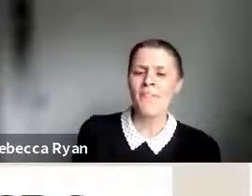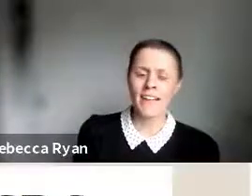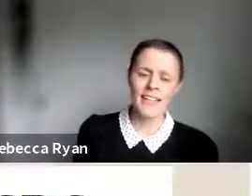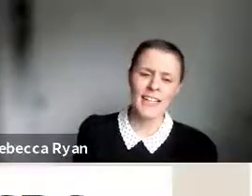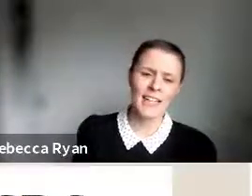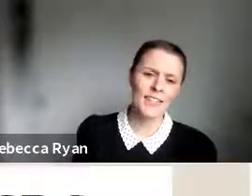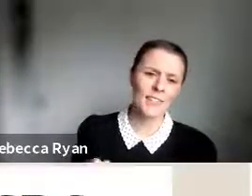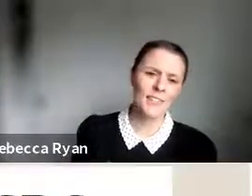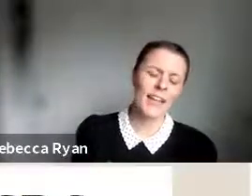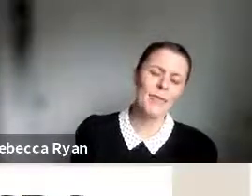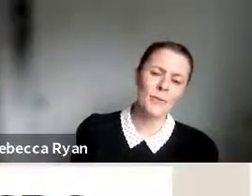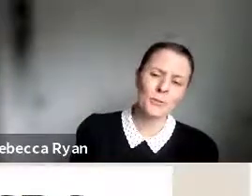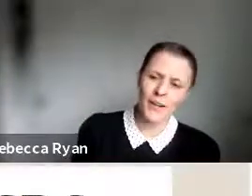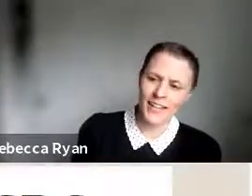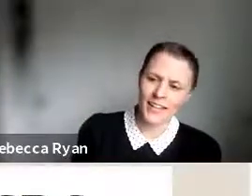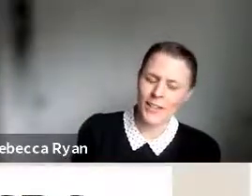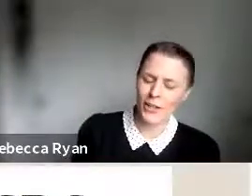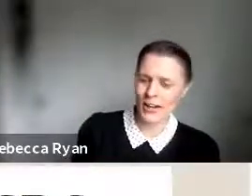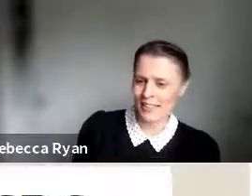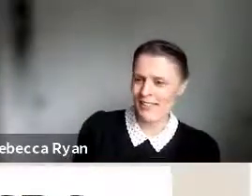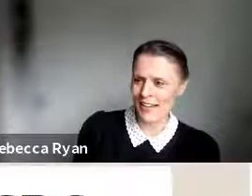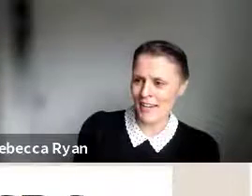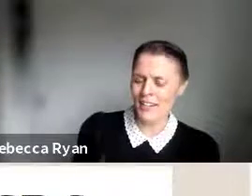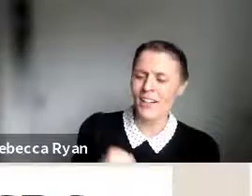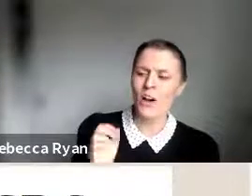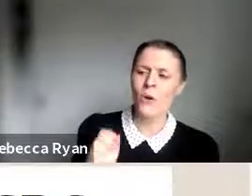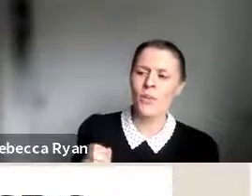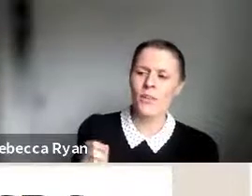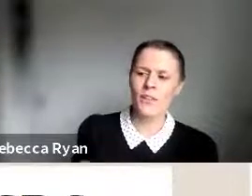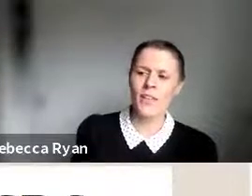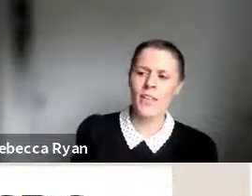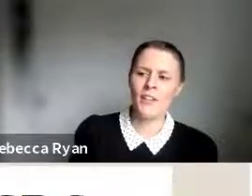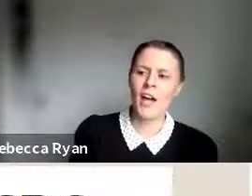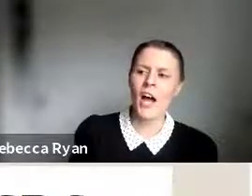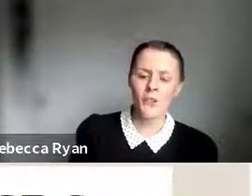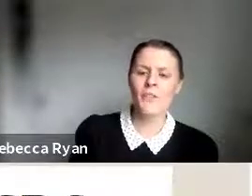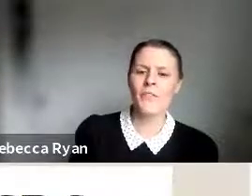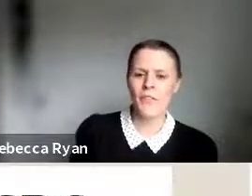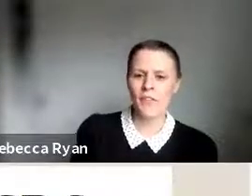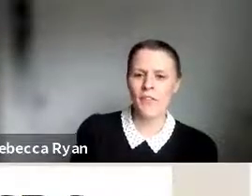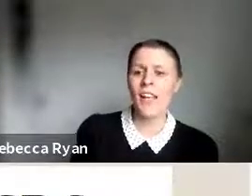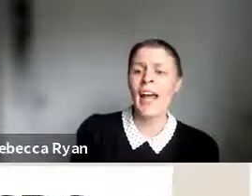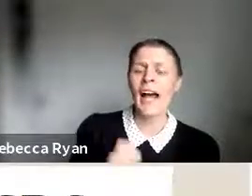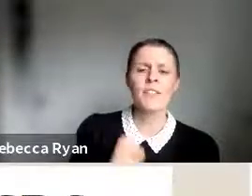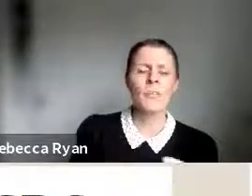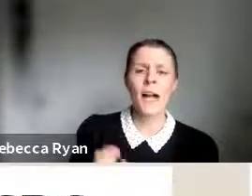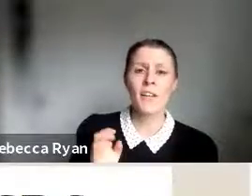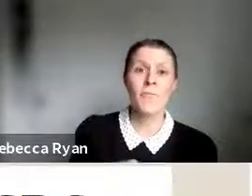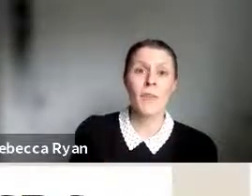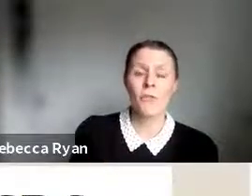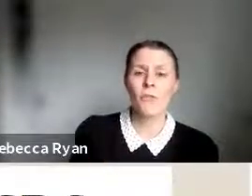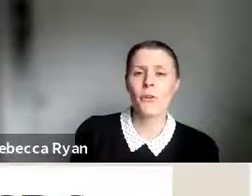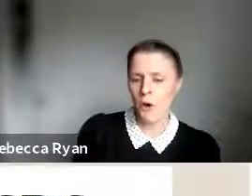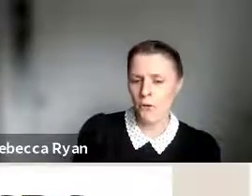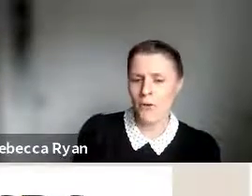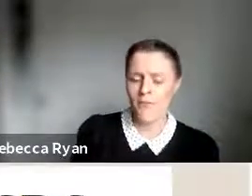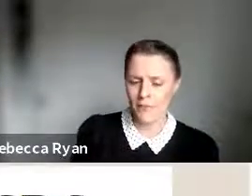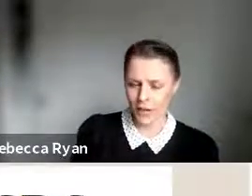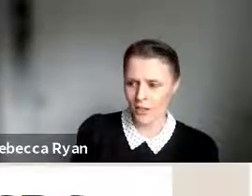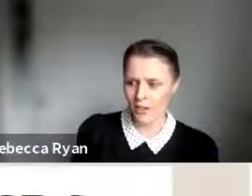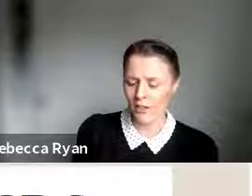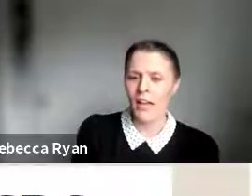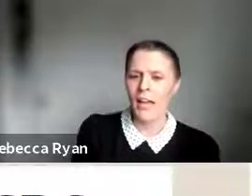have been vaccinated as of April 20th in the United States, only 7,157 had some kind of breakthrough